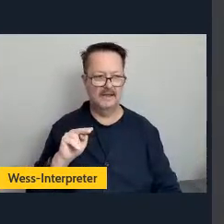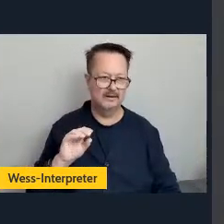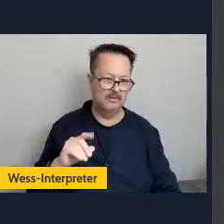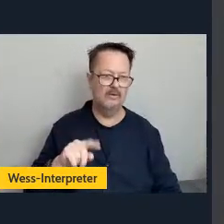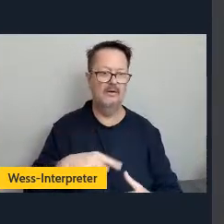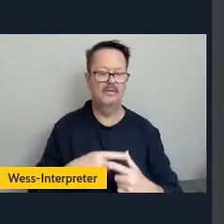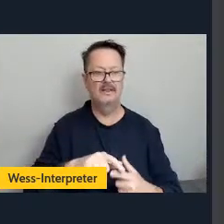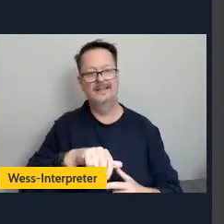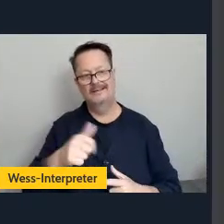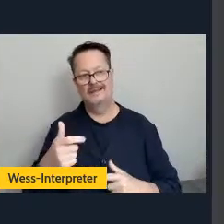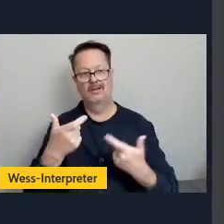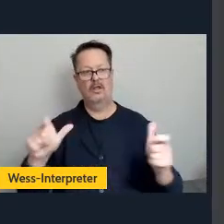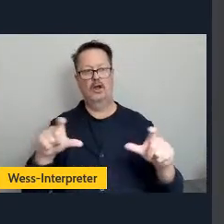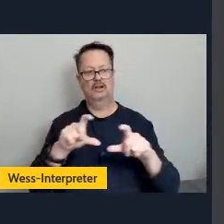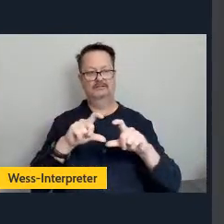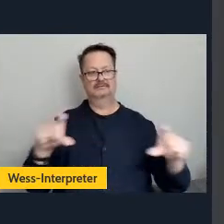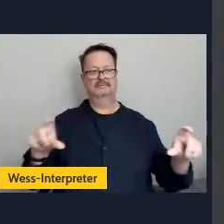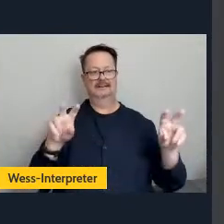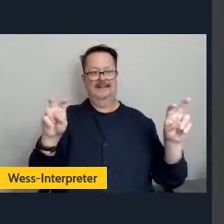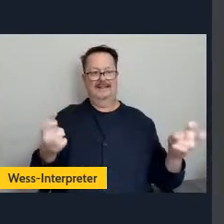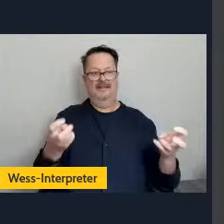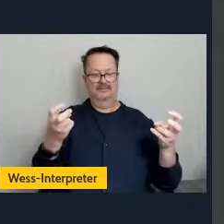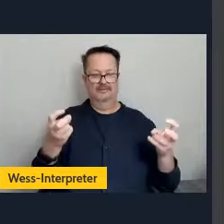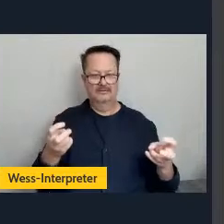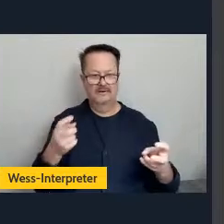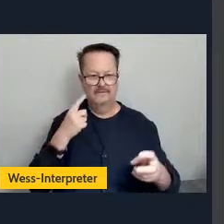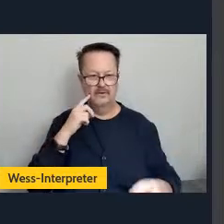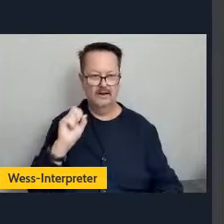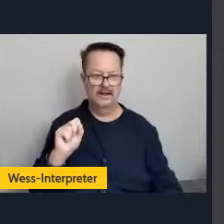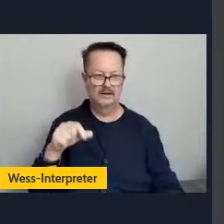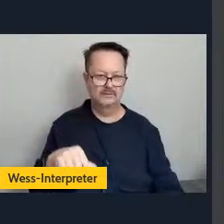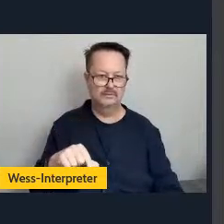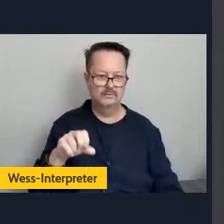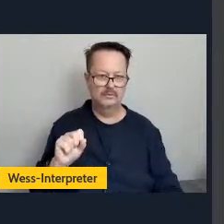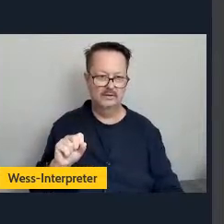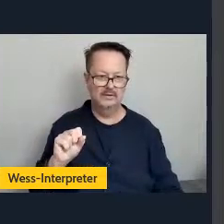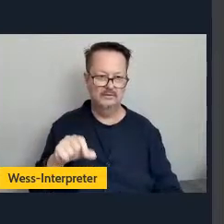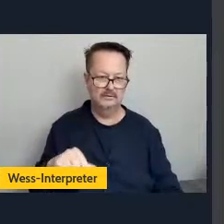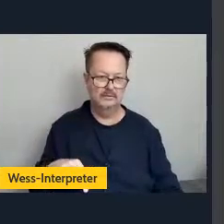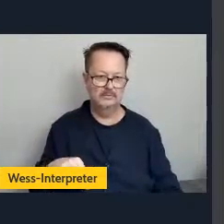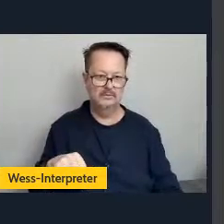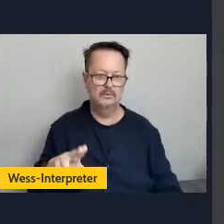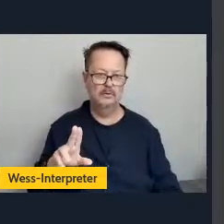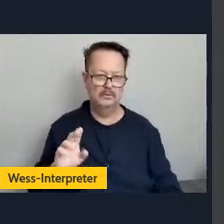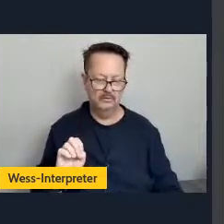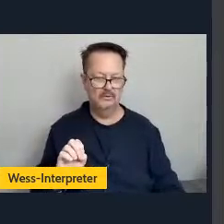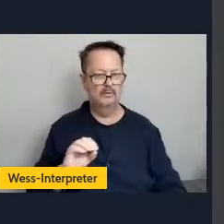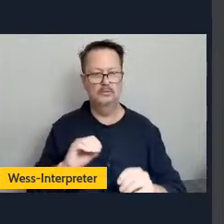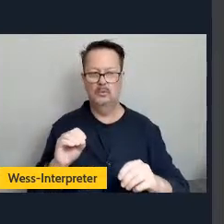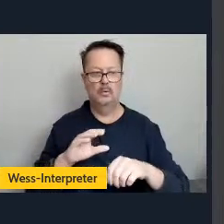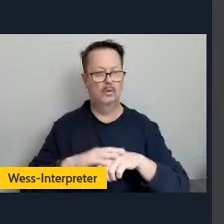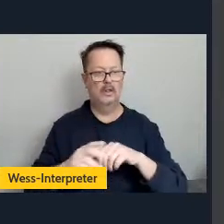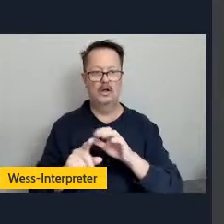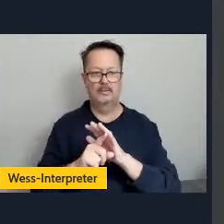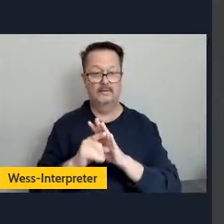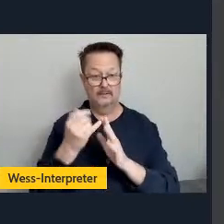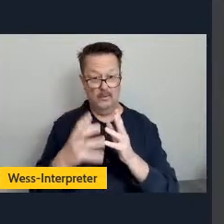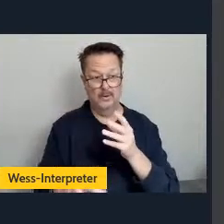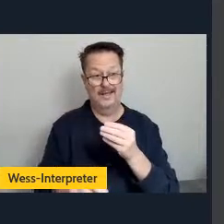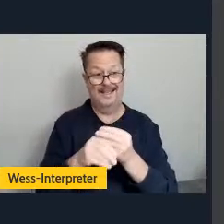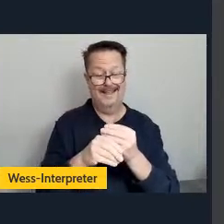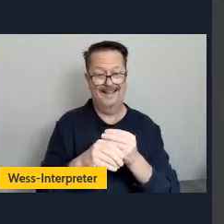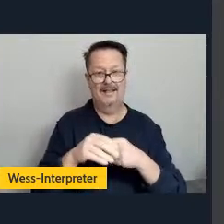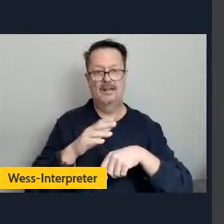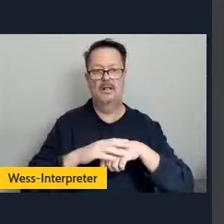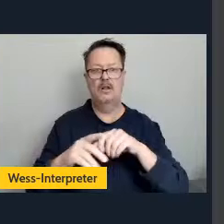another large header, and widgets for SQSQ. No alarms whatsoever. So if you want to add alarms, you need to